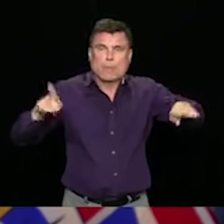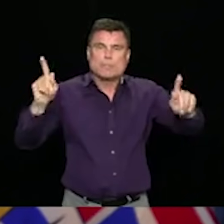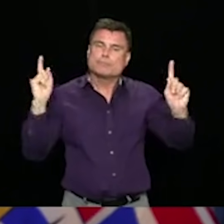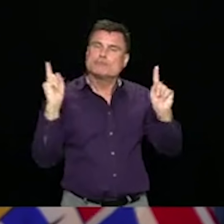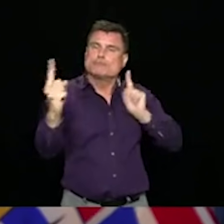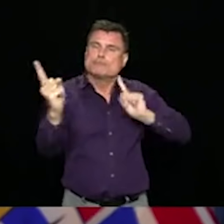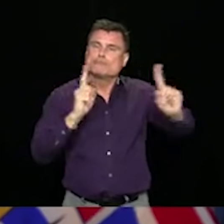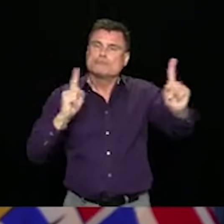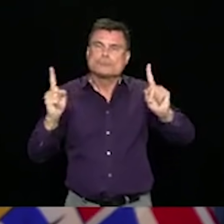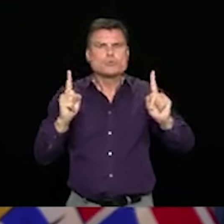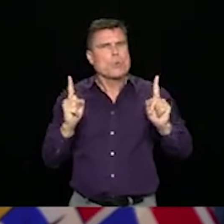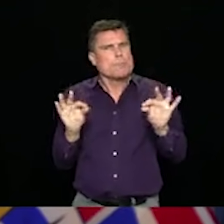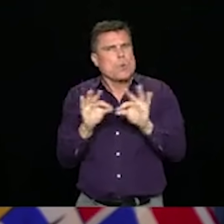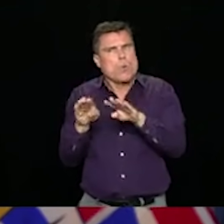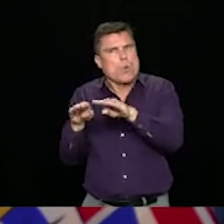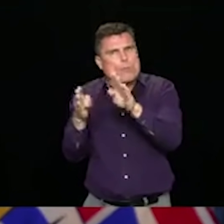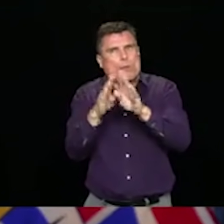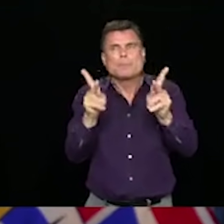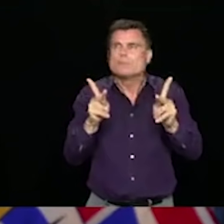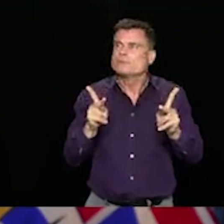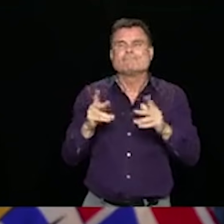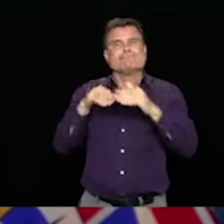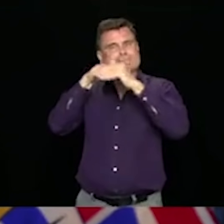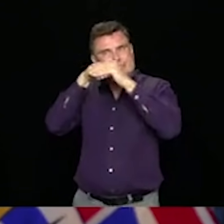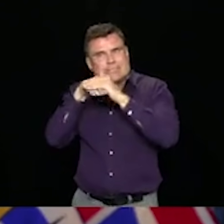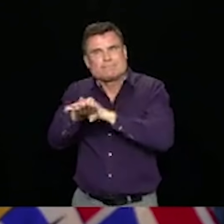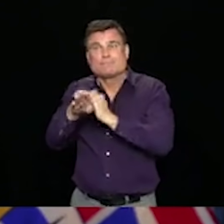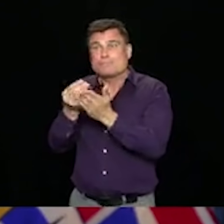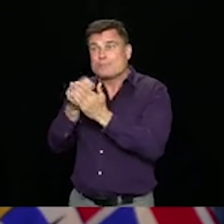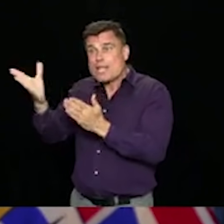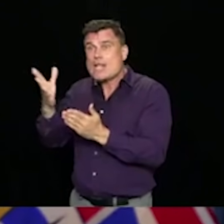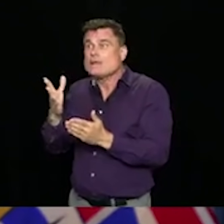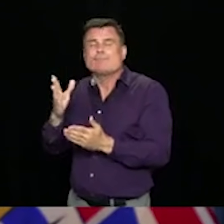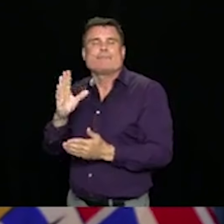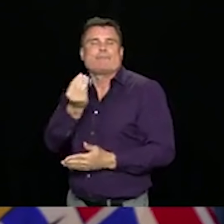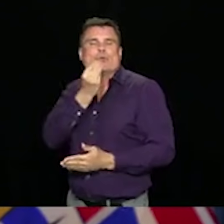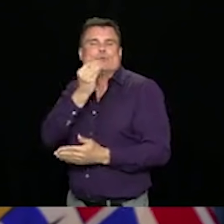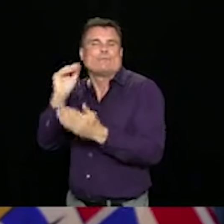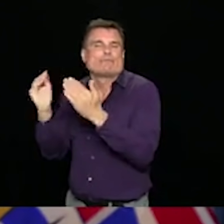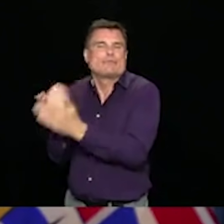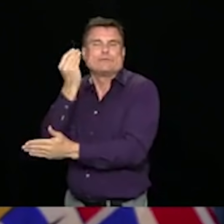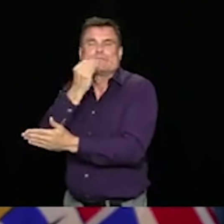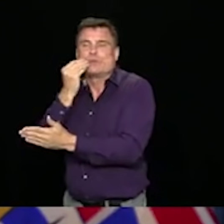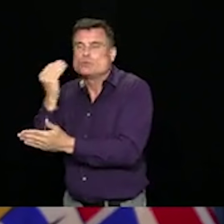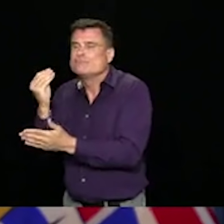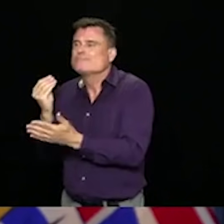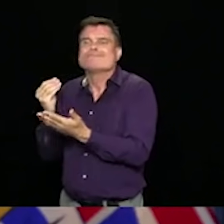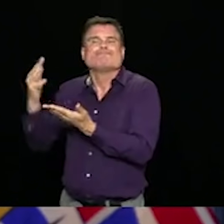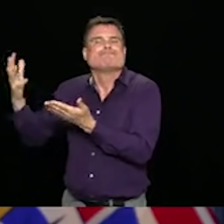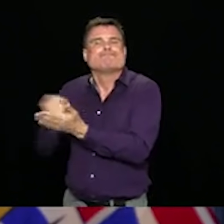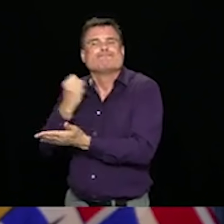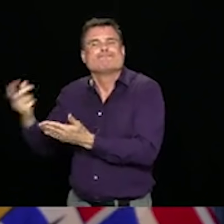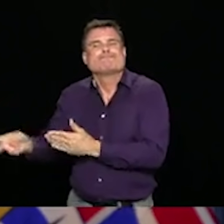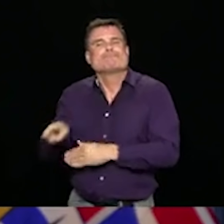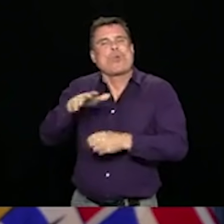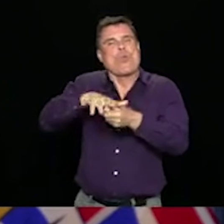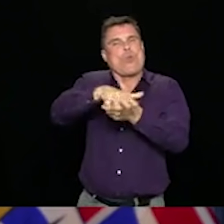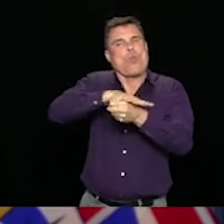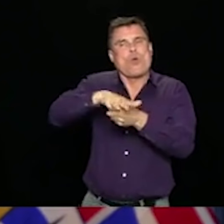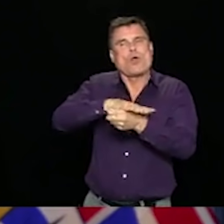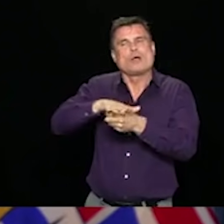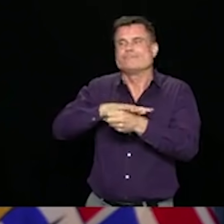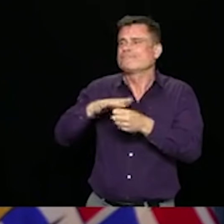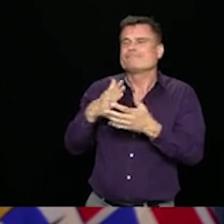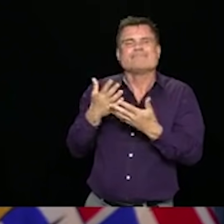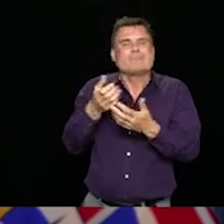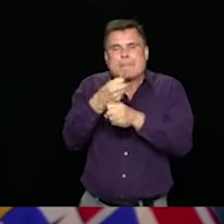community places where we can buy fresh food and where we can have access to some of the local crafts and